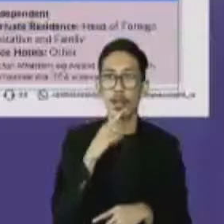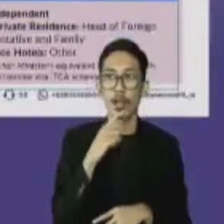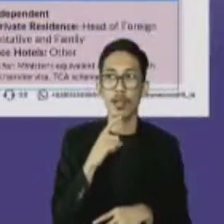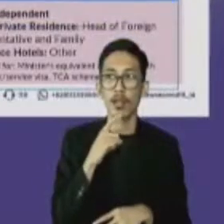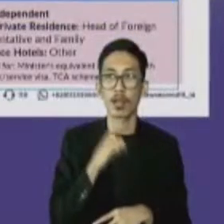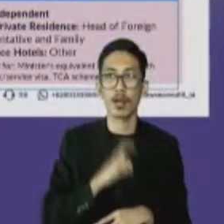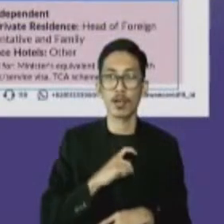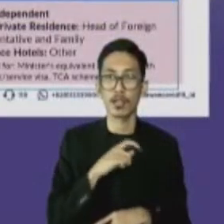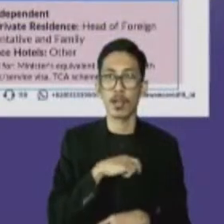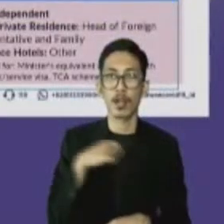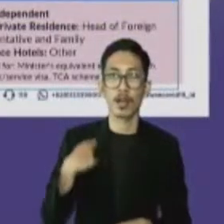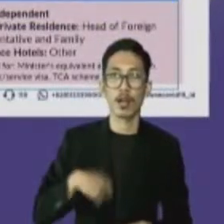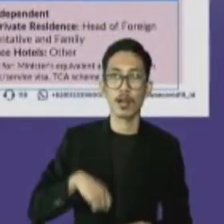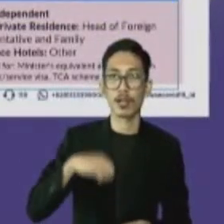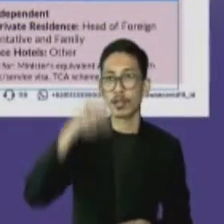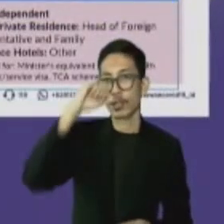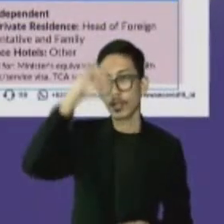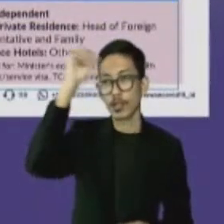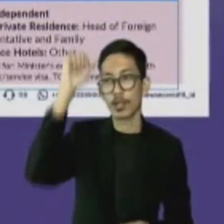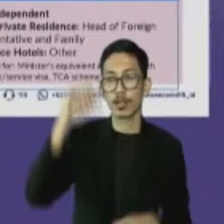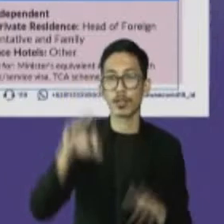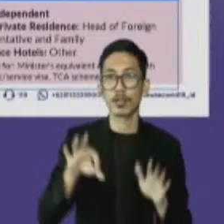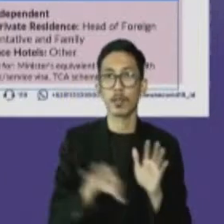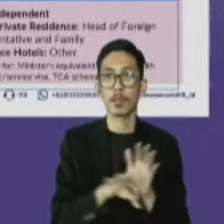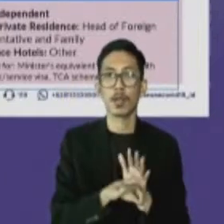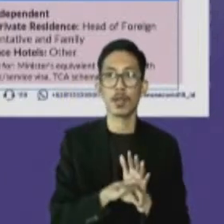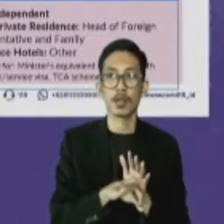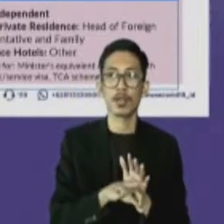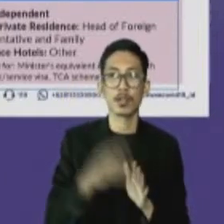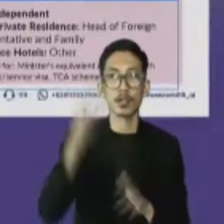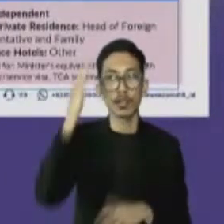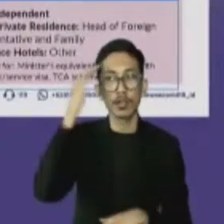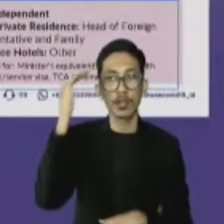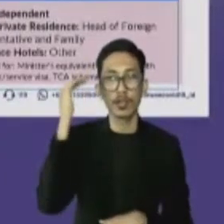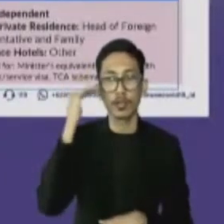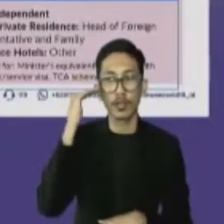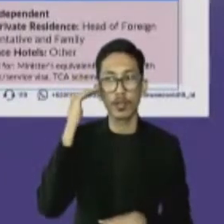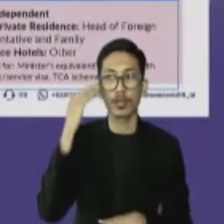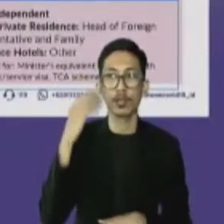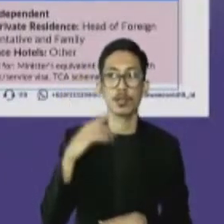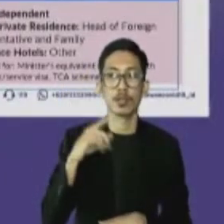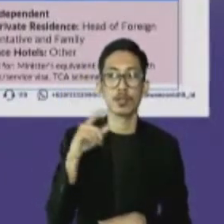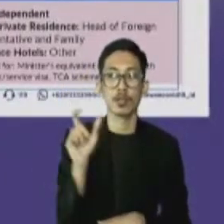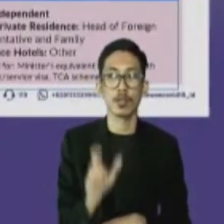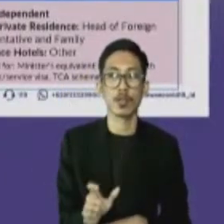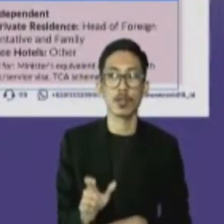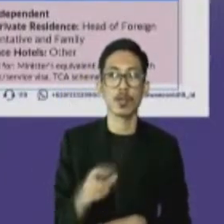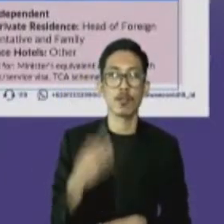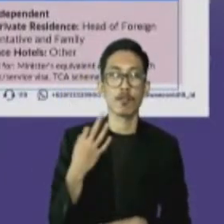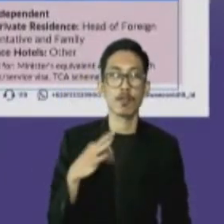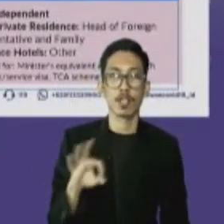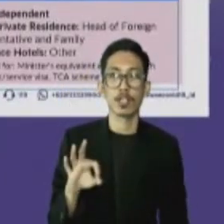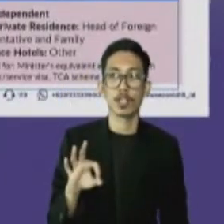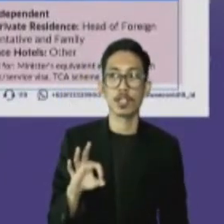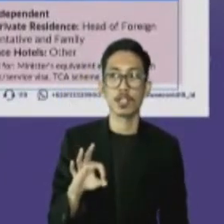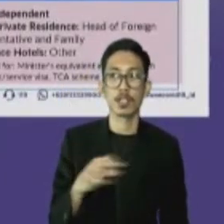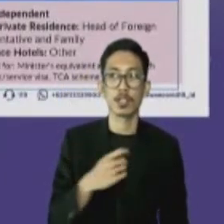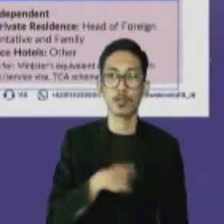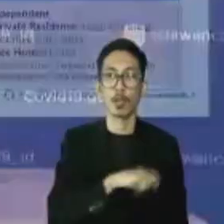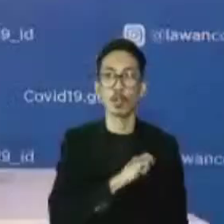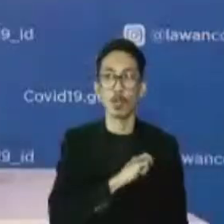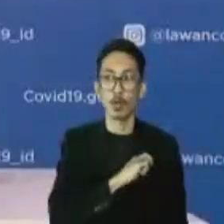China, India, Japan, South Korea, Liechtenstein, Italy,